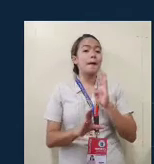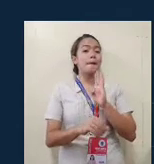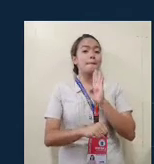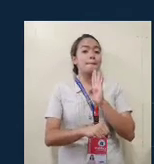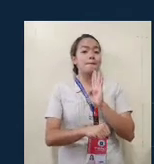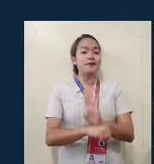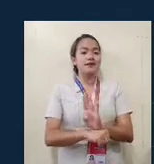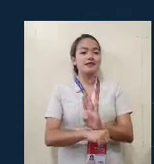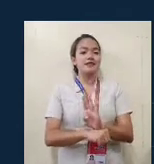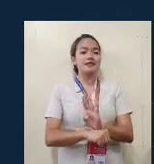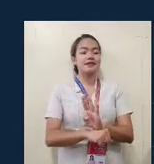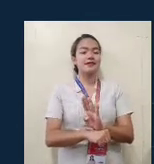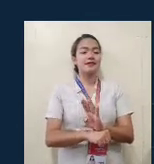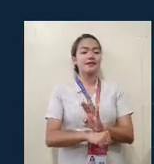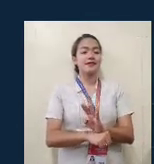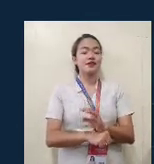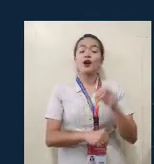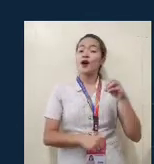Arts,